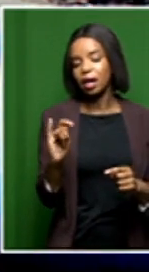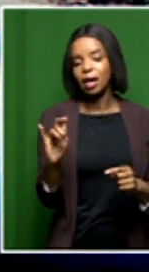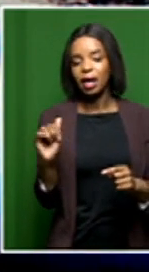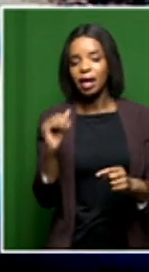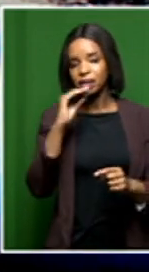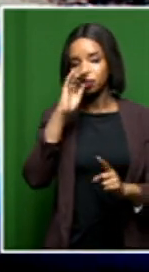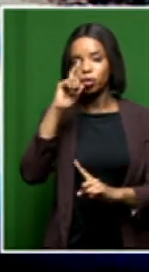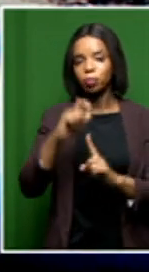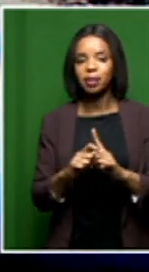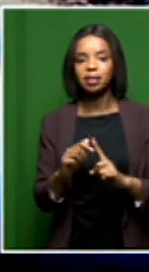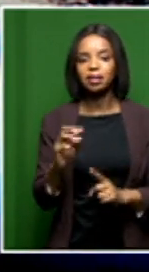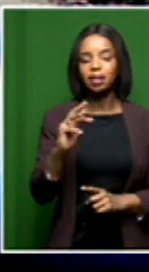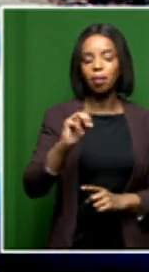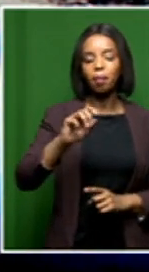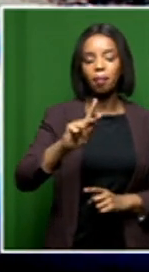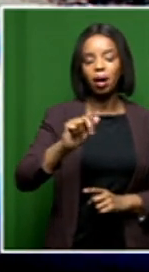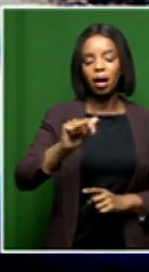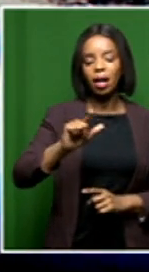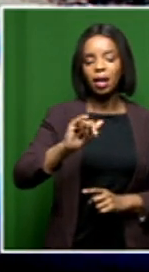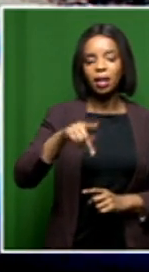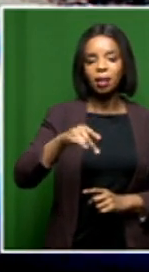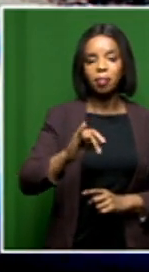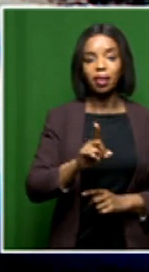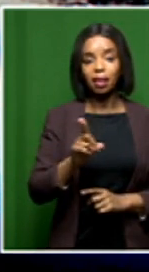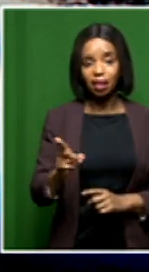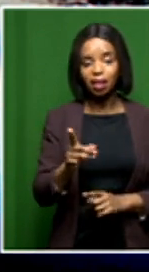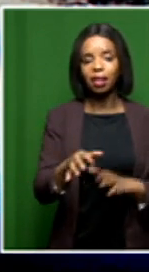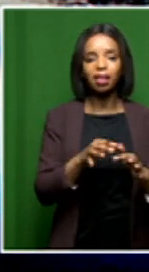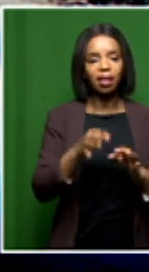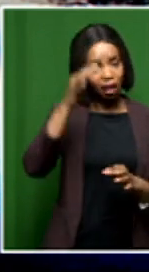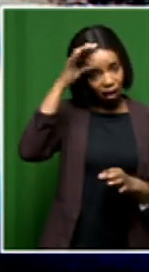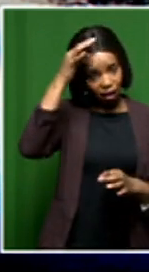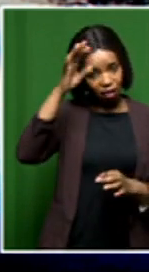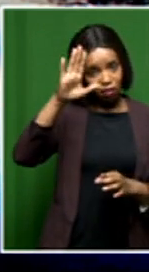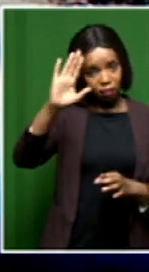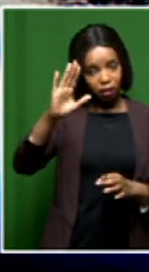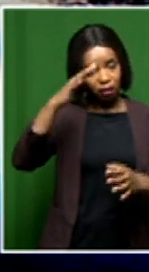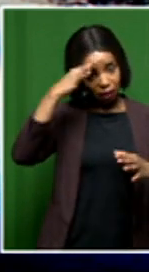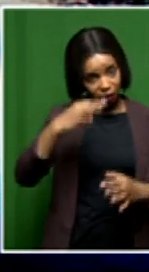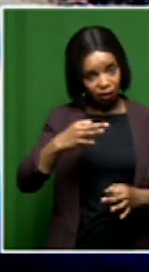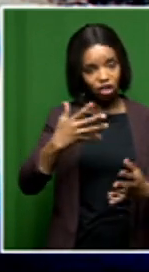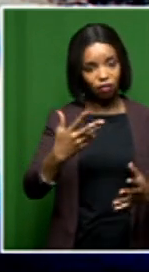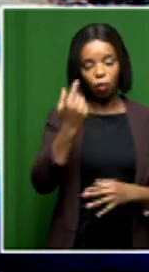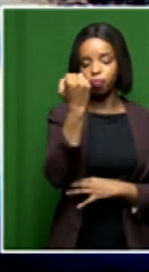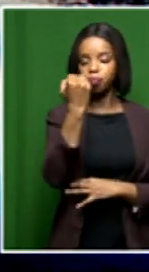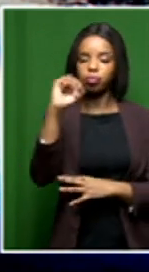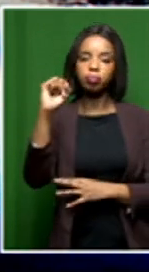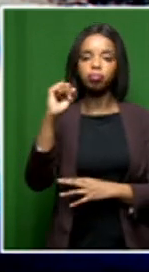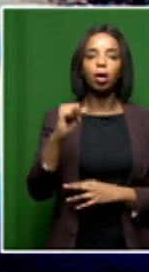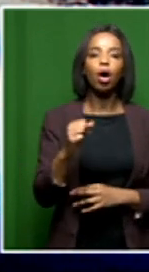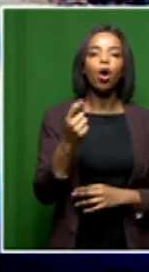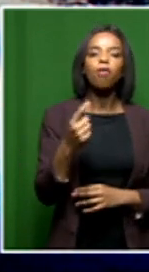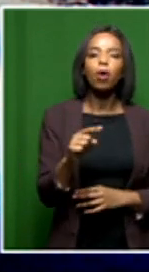Monde Mkalipi talking to us and explaining government's decision to appeal. We're still waiting to hear the grounds of this appeal for the High Court's